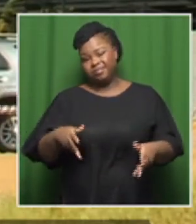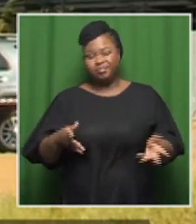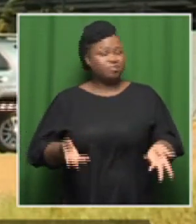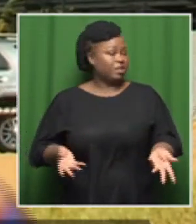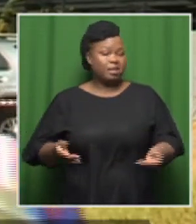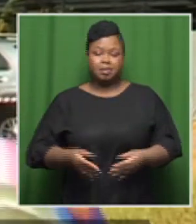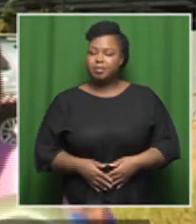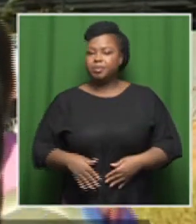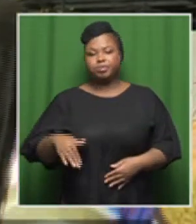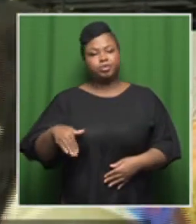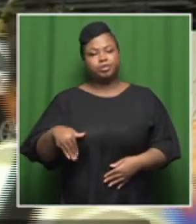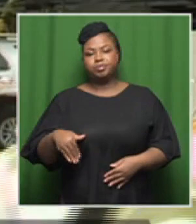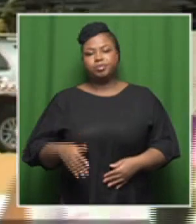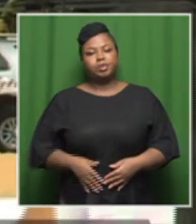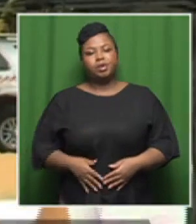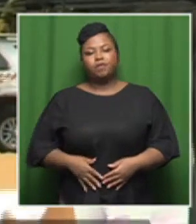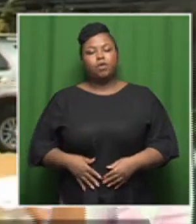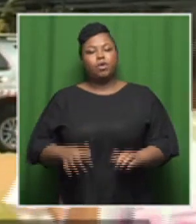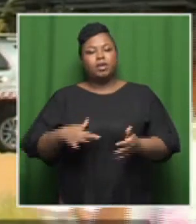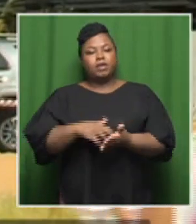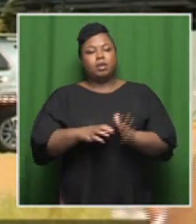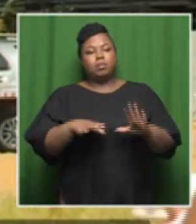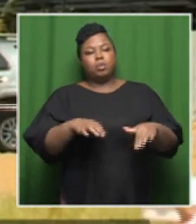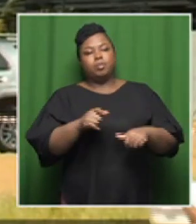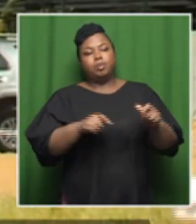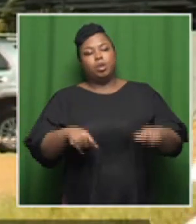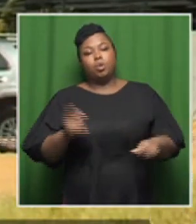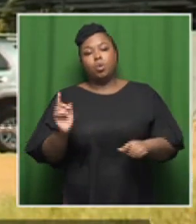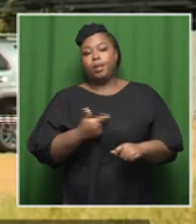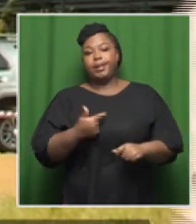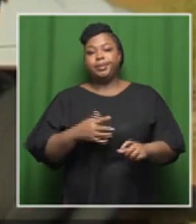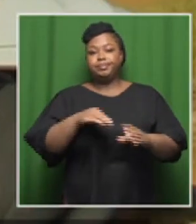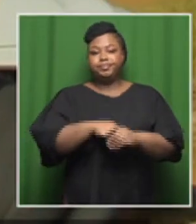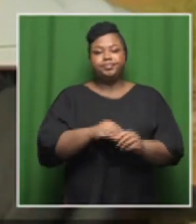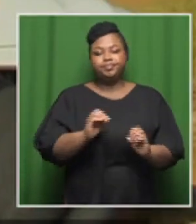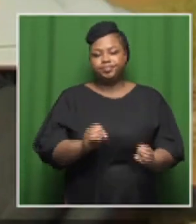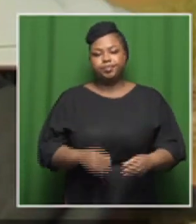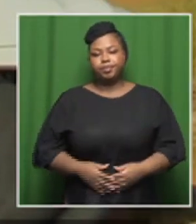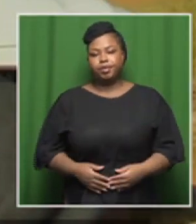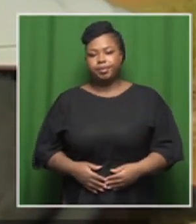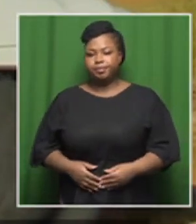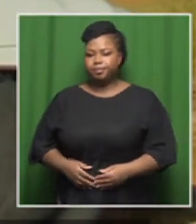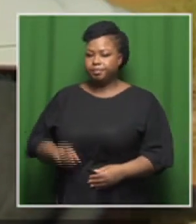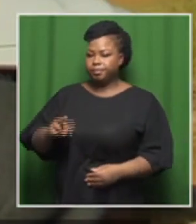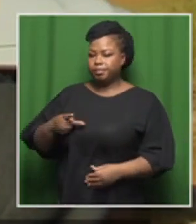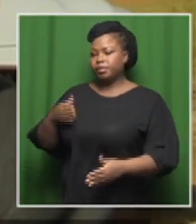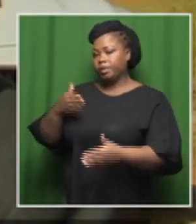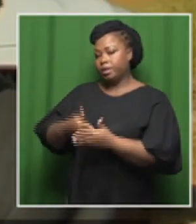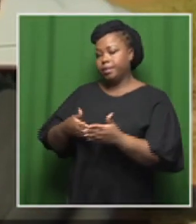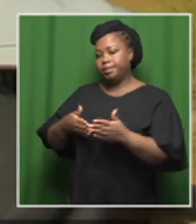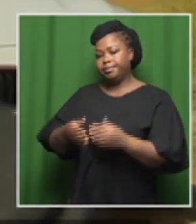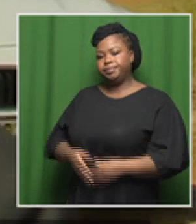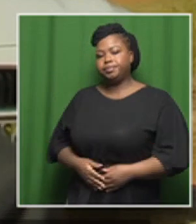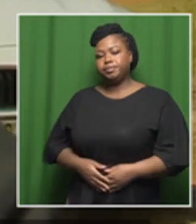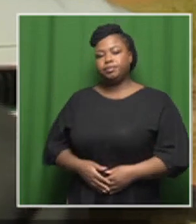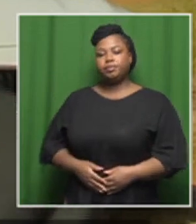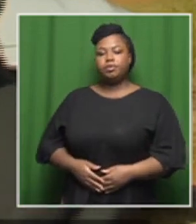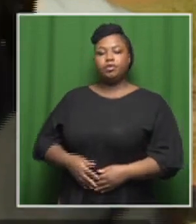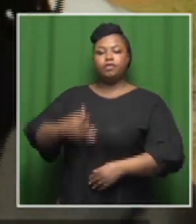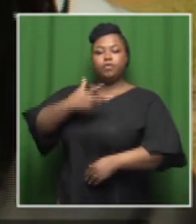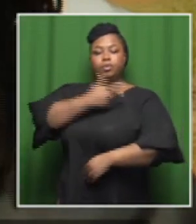most of the vulnerable populations, particularly in the rural settings. The other barrier to